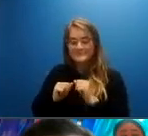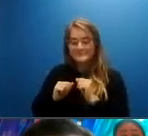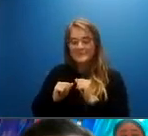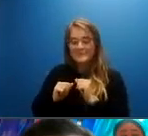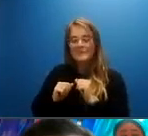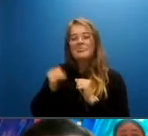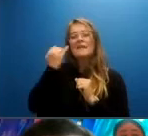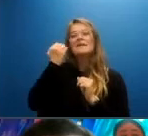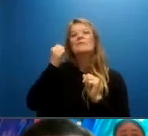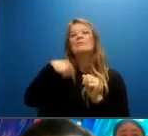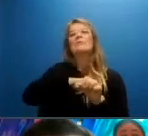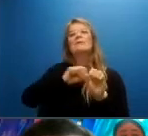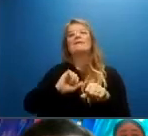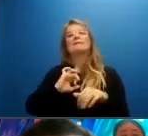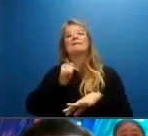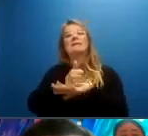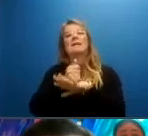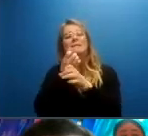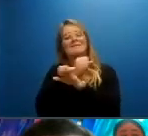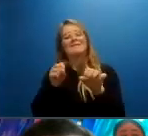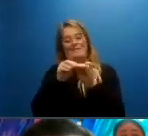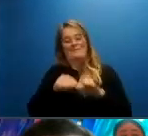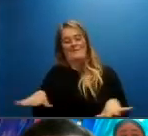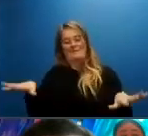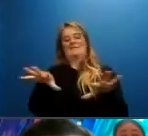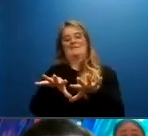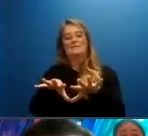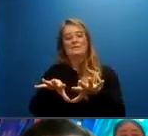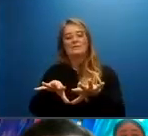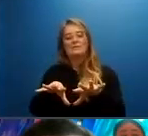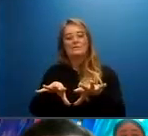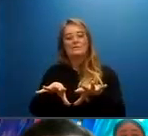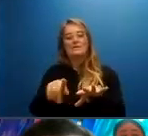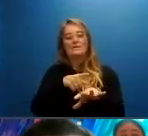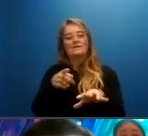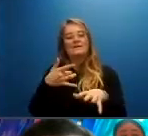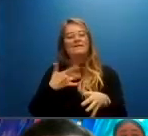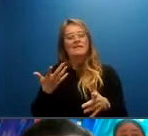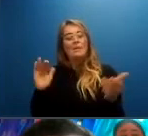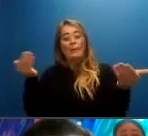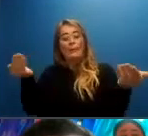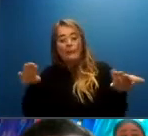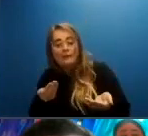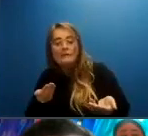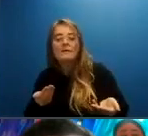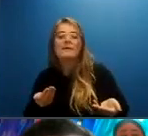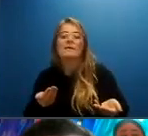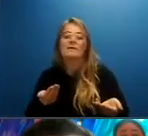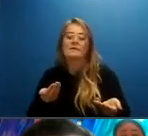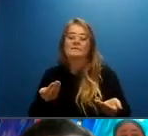create a safe space, we need to create safe spaces where they can feel welcome from all